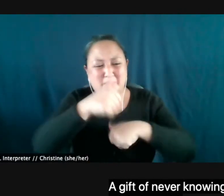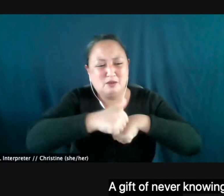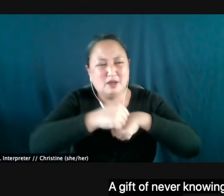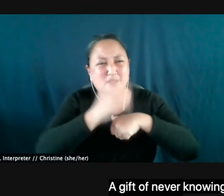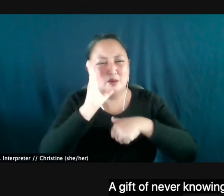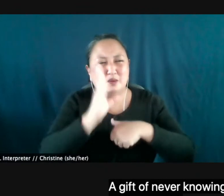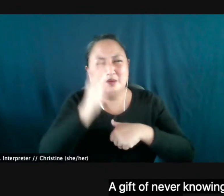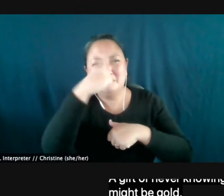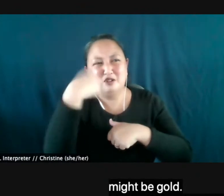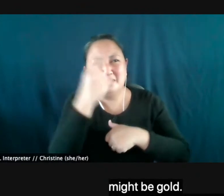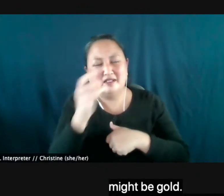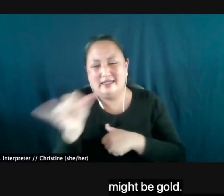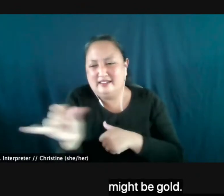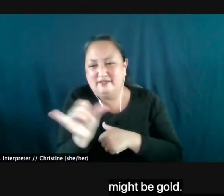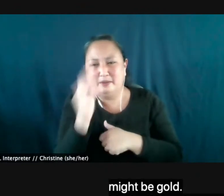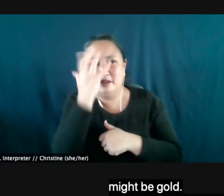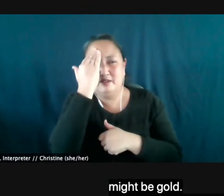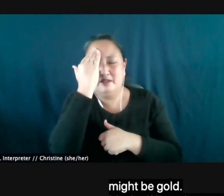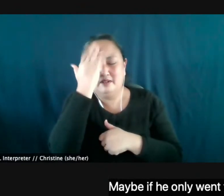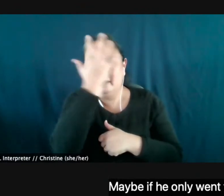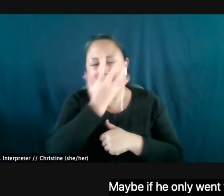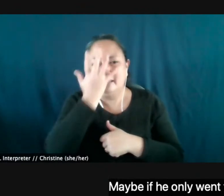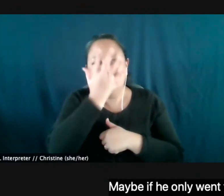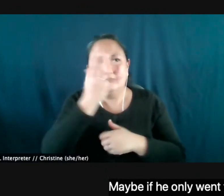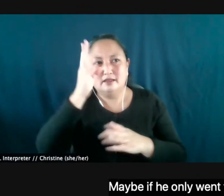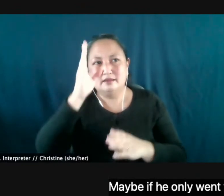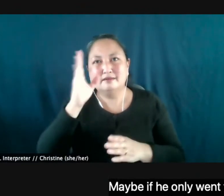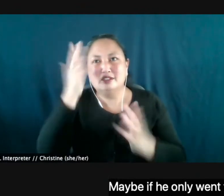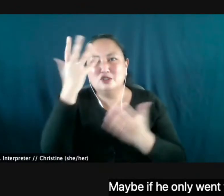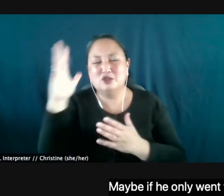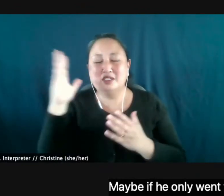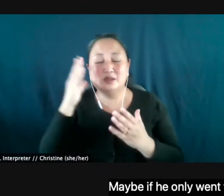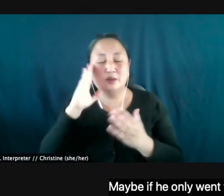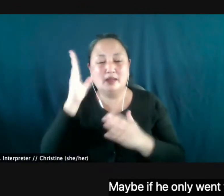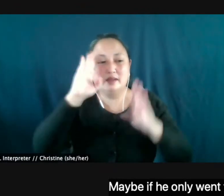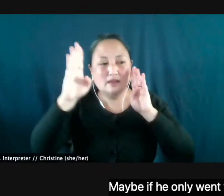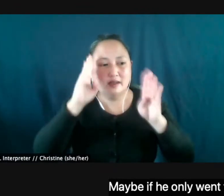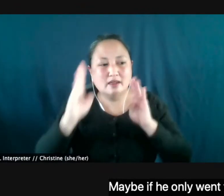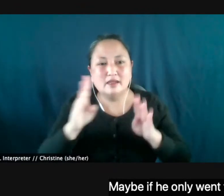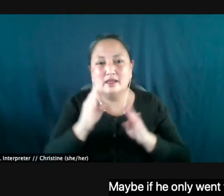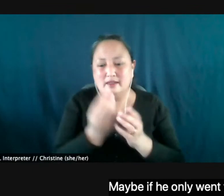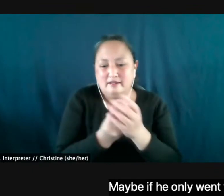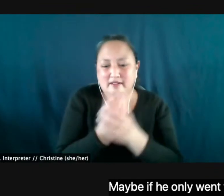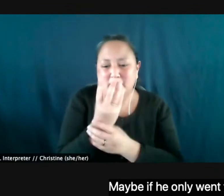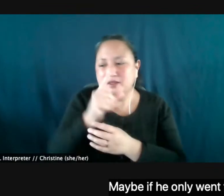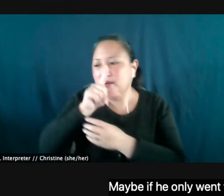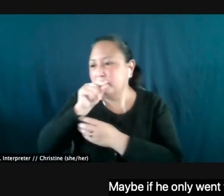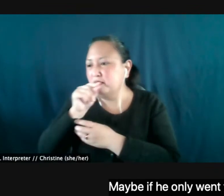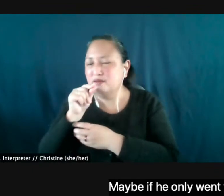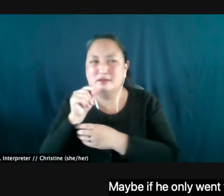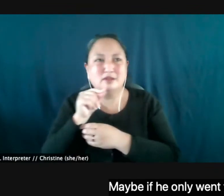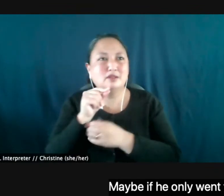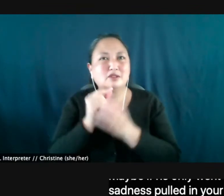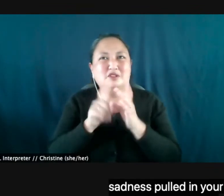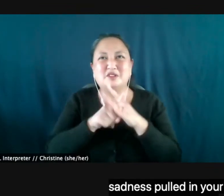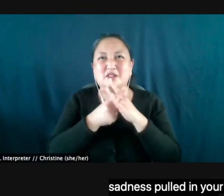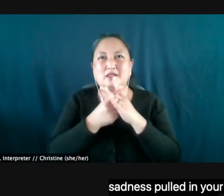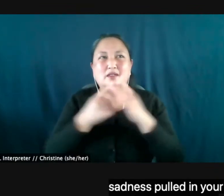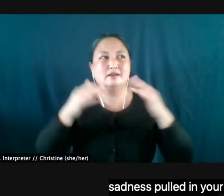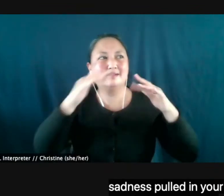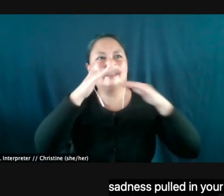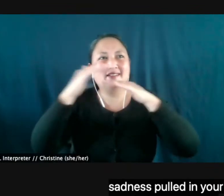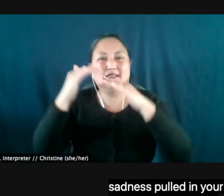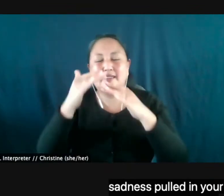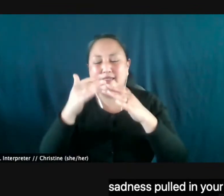like familiar faces. The trees would greet you, buds and bird song lilting up. And because this land has gouged